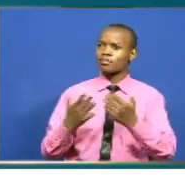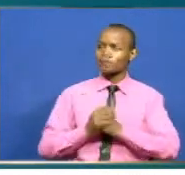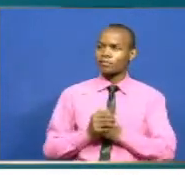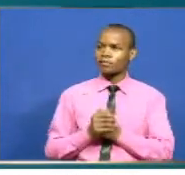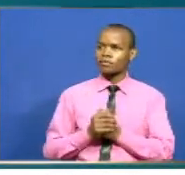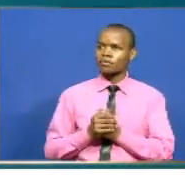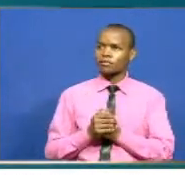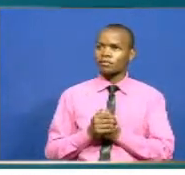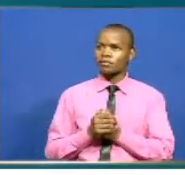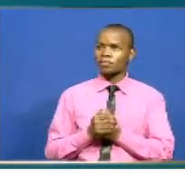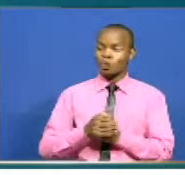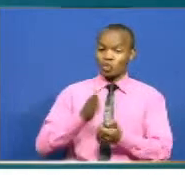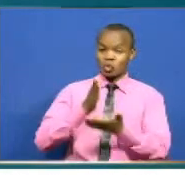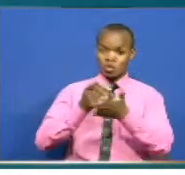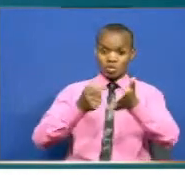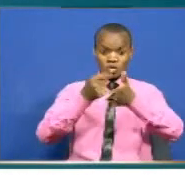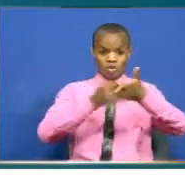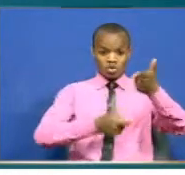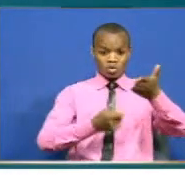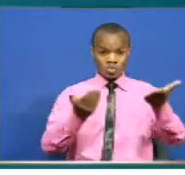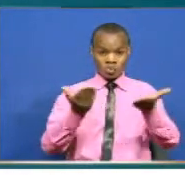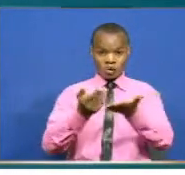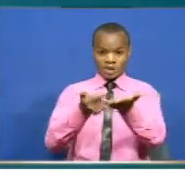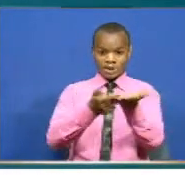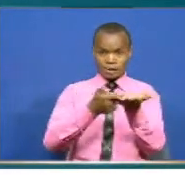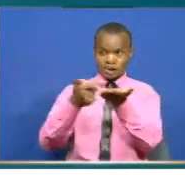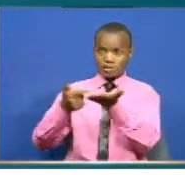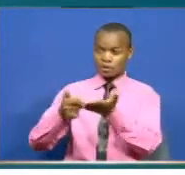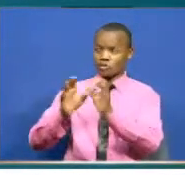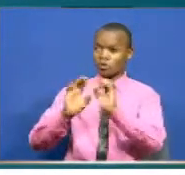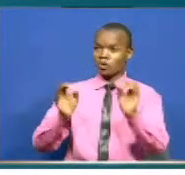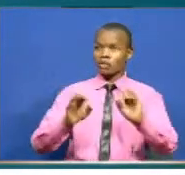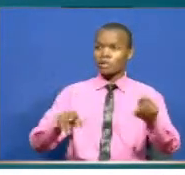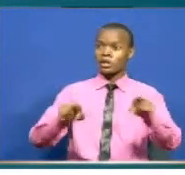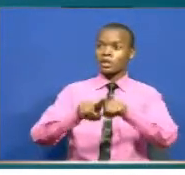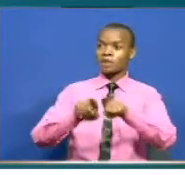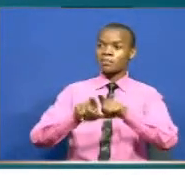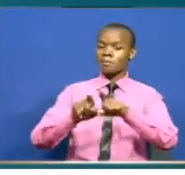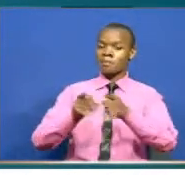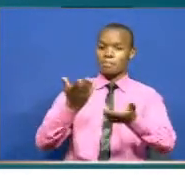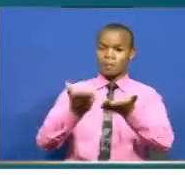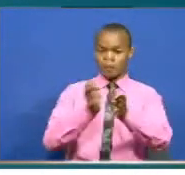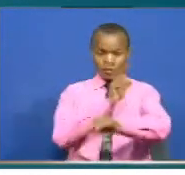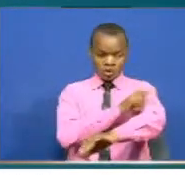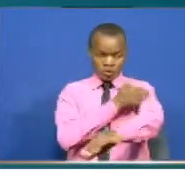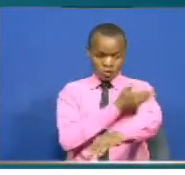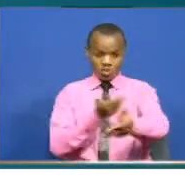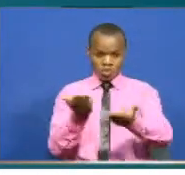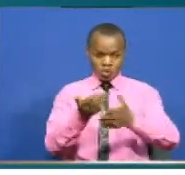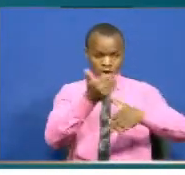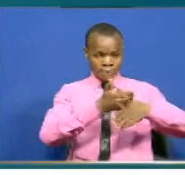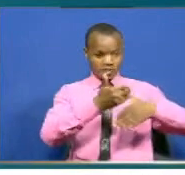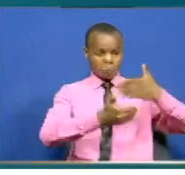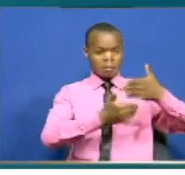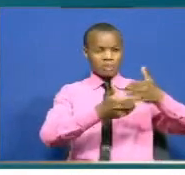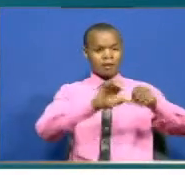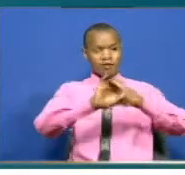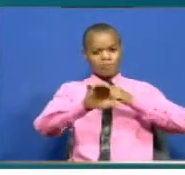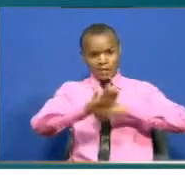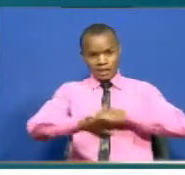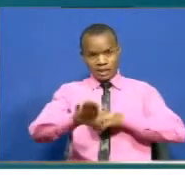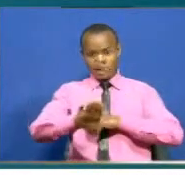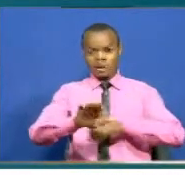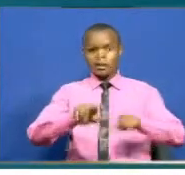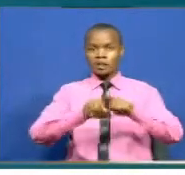all these are costs that are not looked at. And therefore, that health center that you have built far away and a